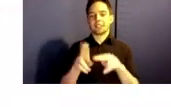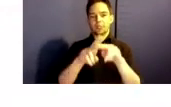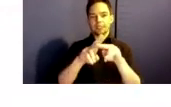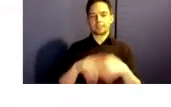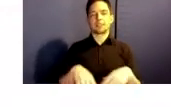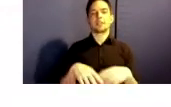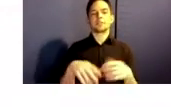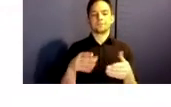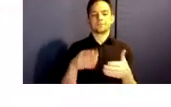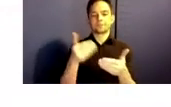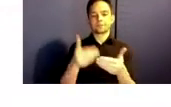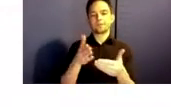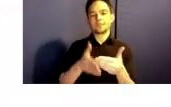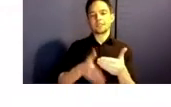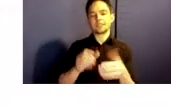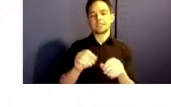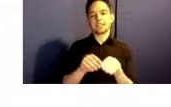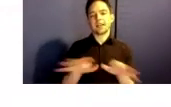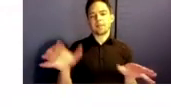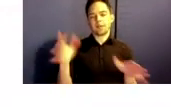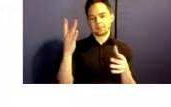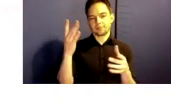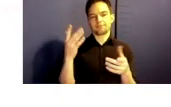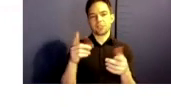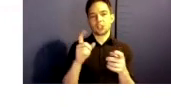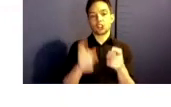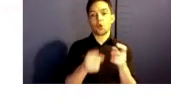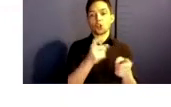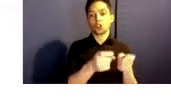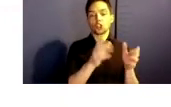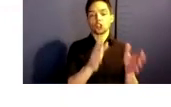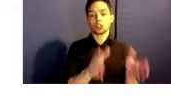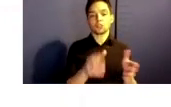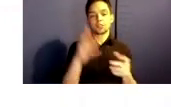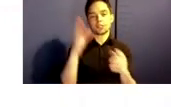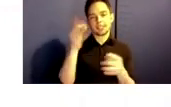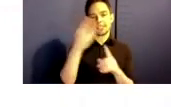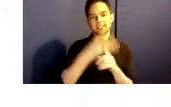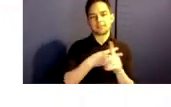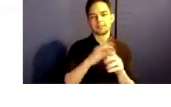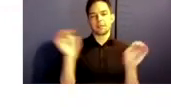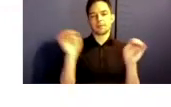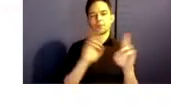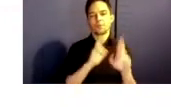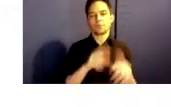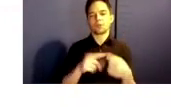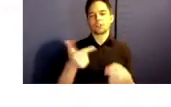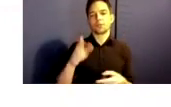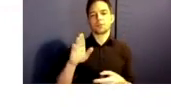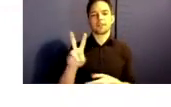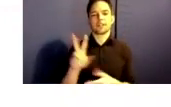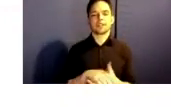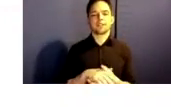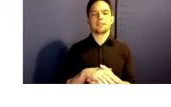end of the outbreak, donors came up with some 6-month emergency response to gender-based violence, and they